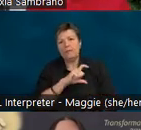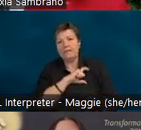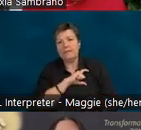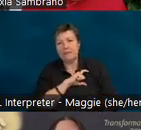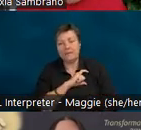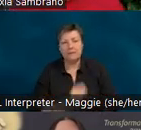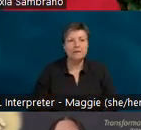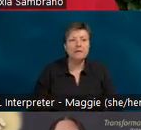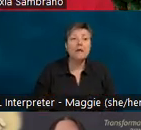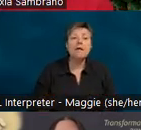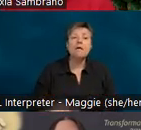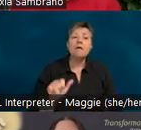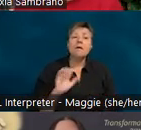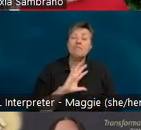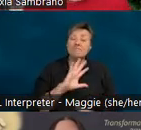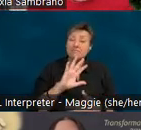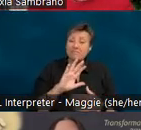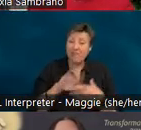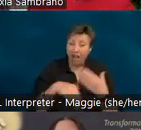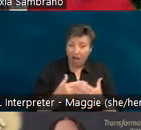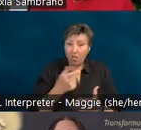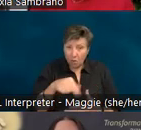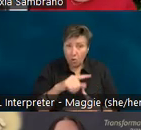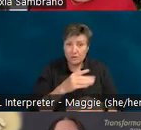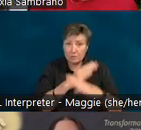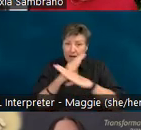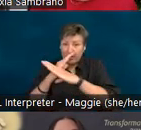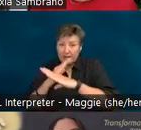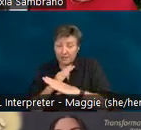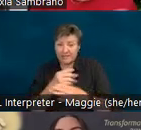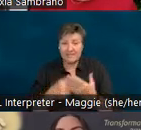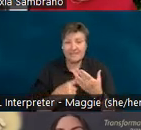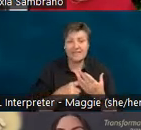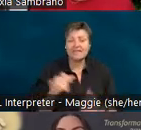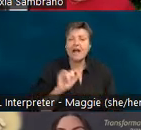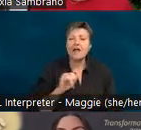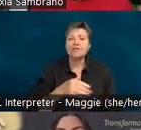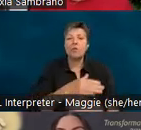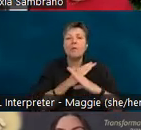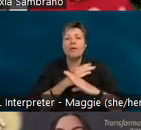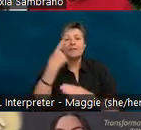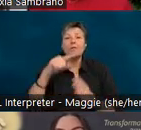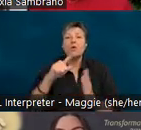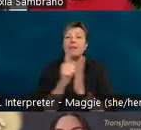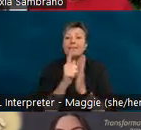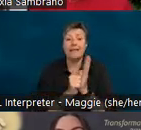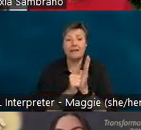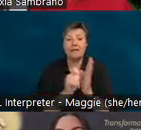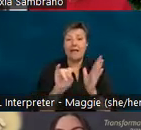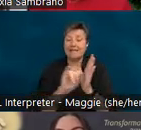In addition to all of those barriers that we discussed, there are also barriers to legal identification, and this also goes hand in hand